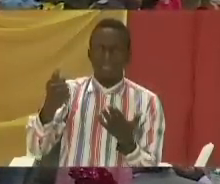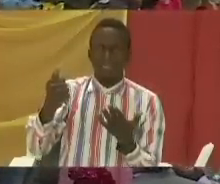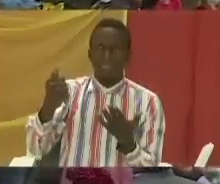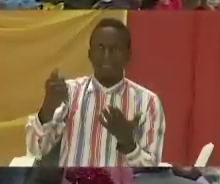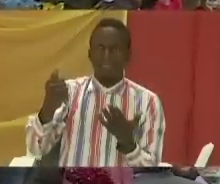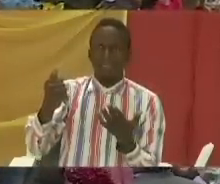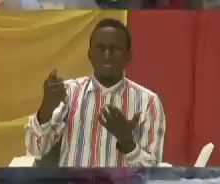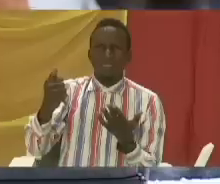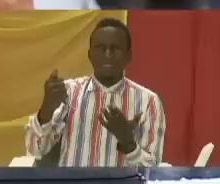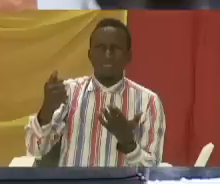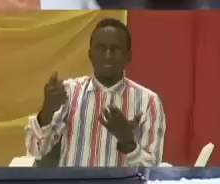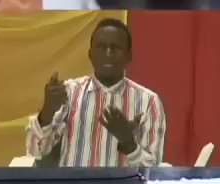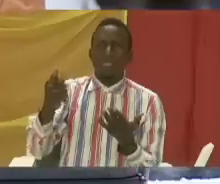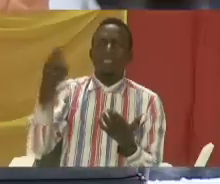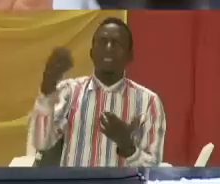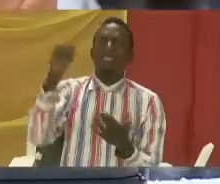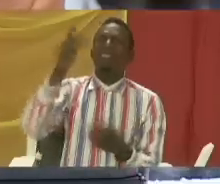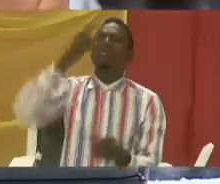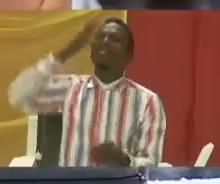The